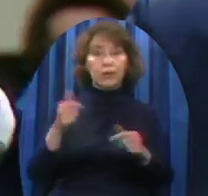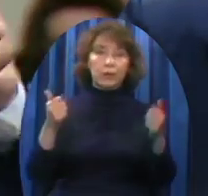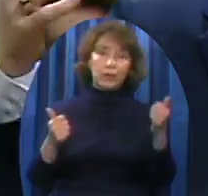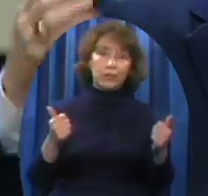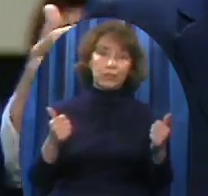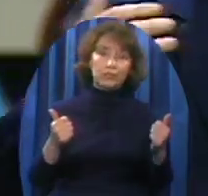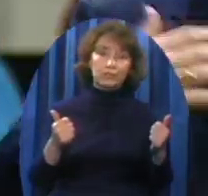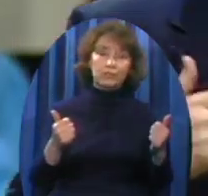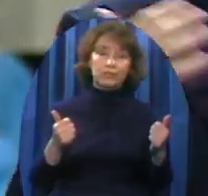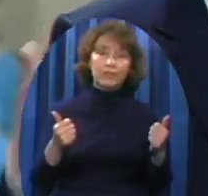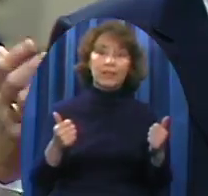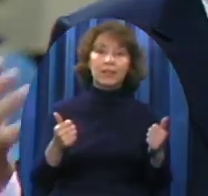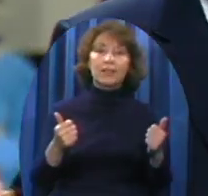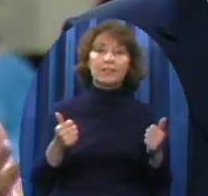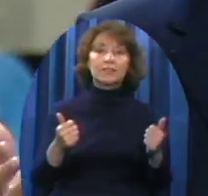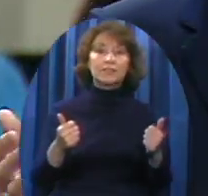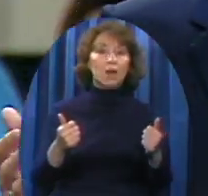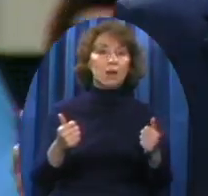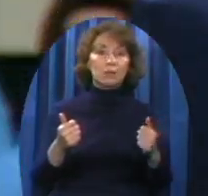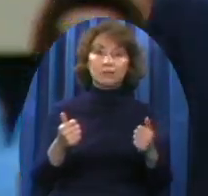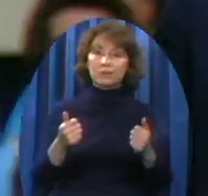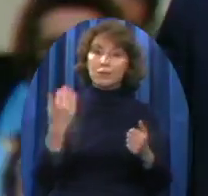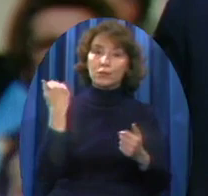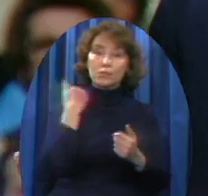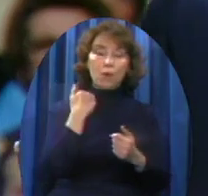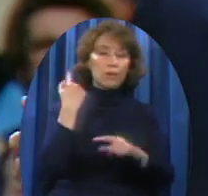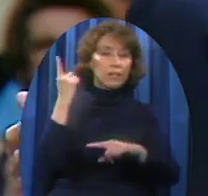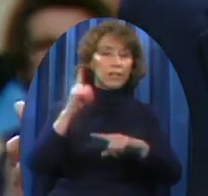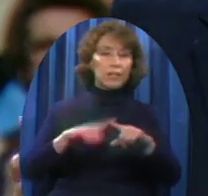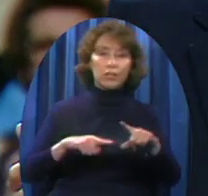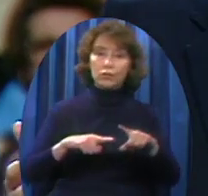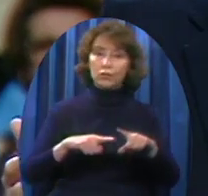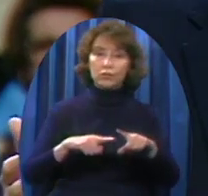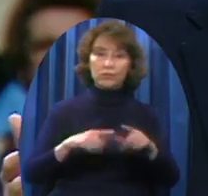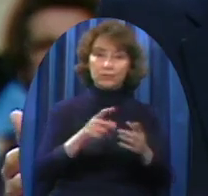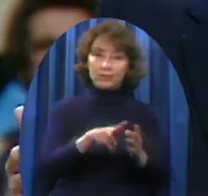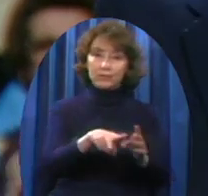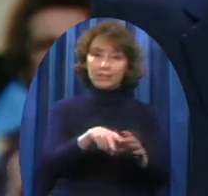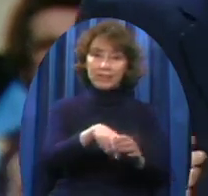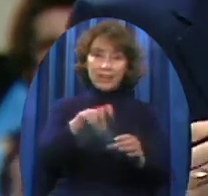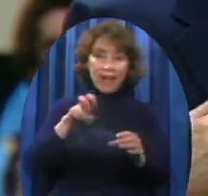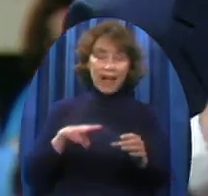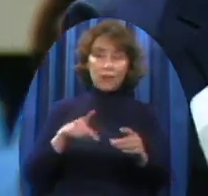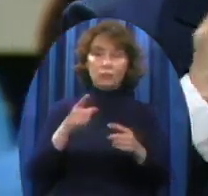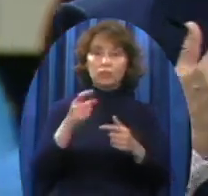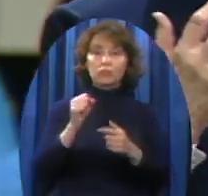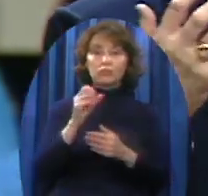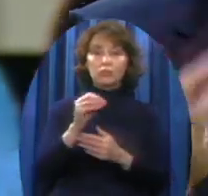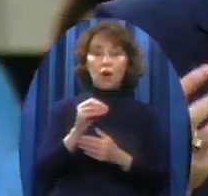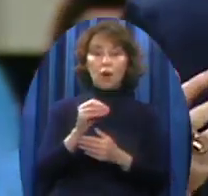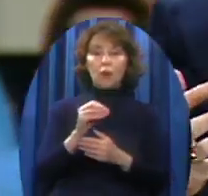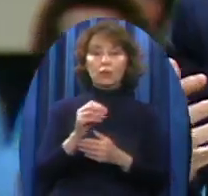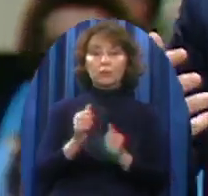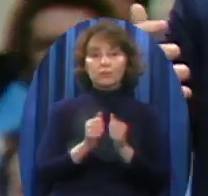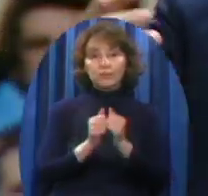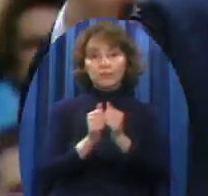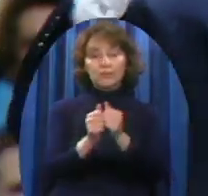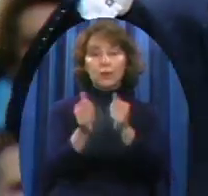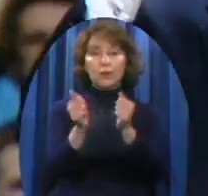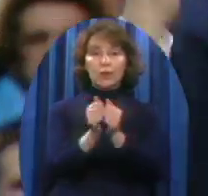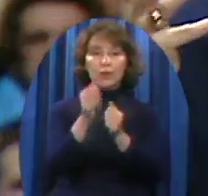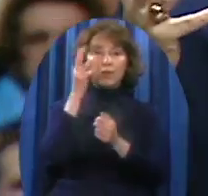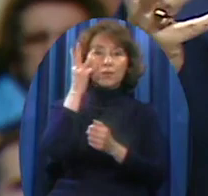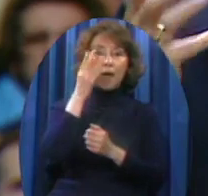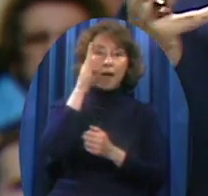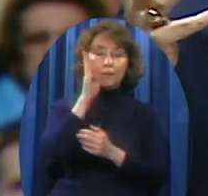he had to go along. And there he was, part owner of a business that became a joint. And finally, because of his Christian conscience, he took